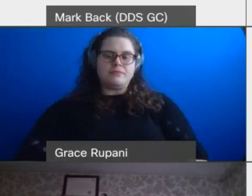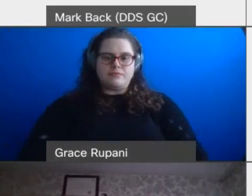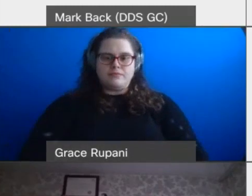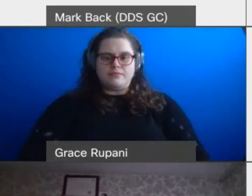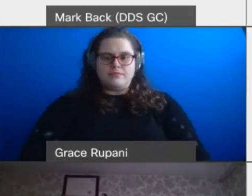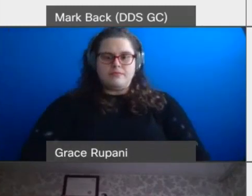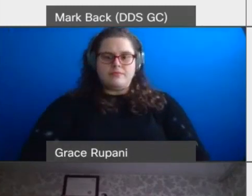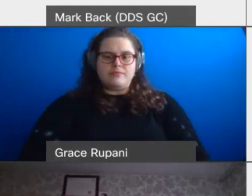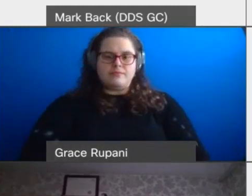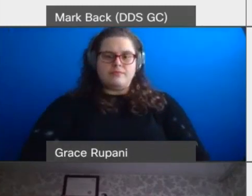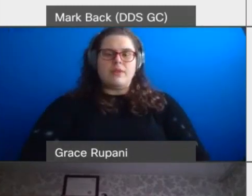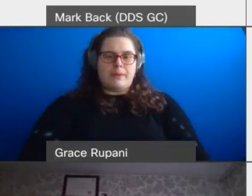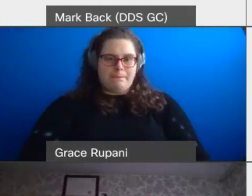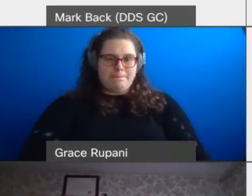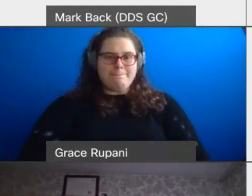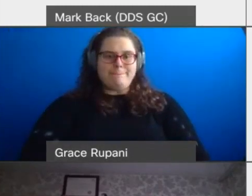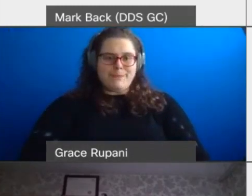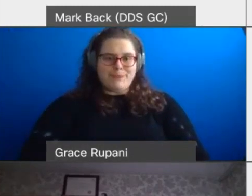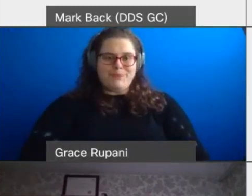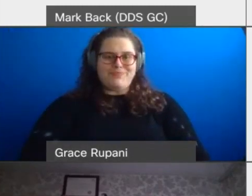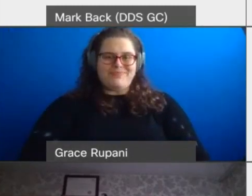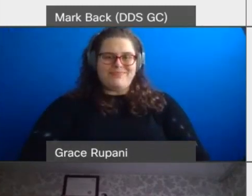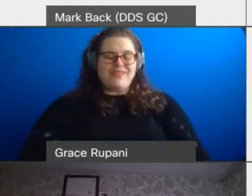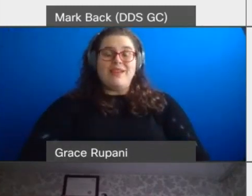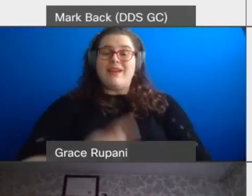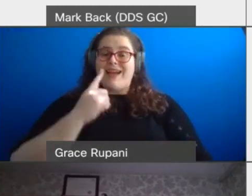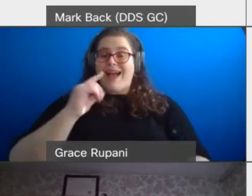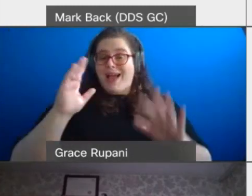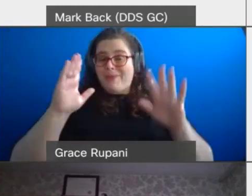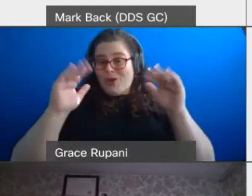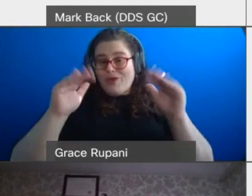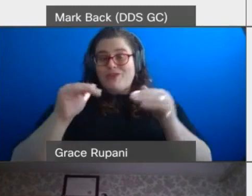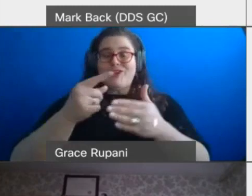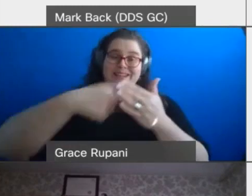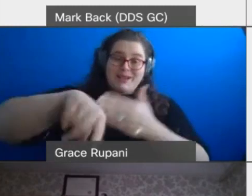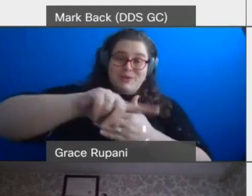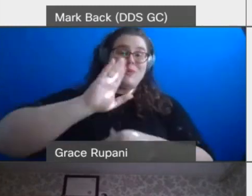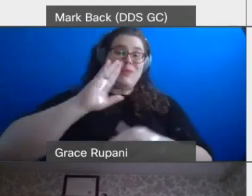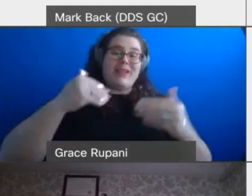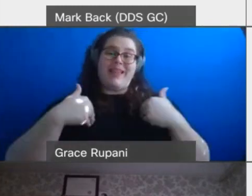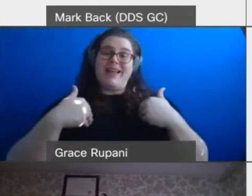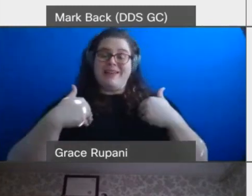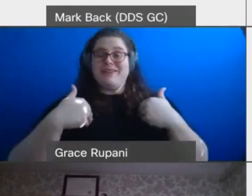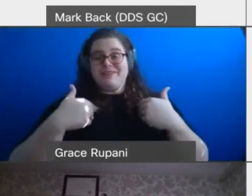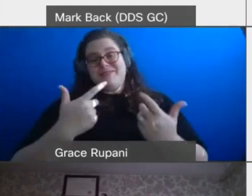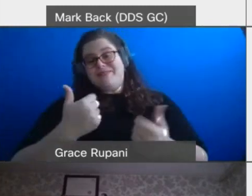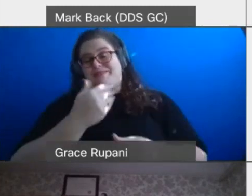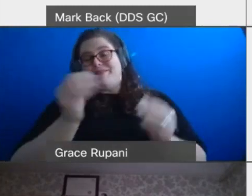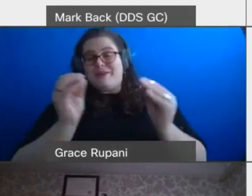very hopeful that I will have a good report to give everyone about how well it has gone on our 2 appointment days next